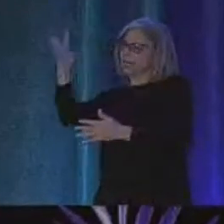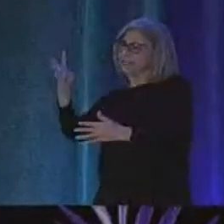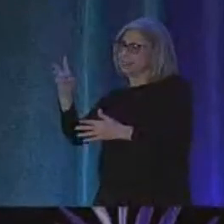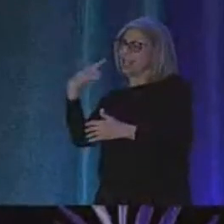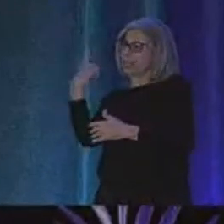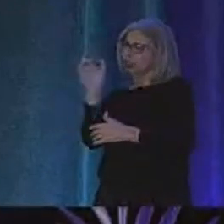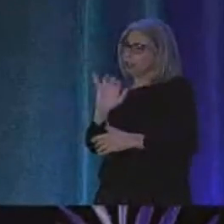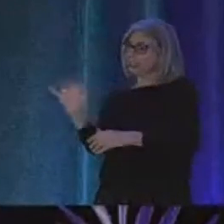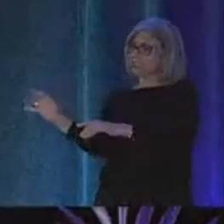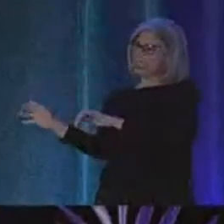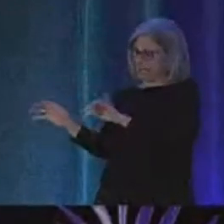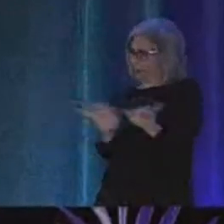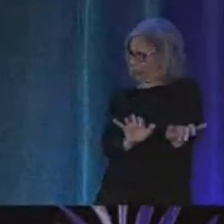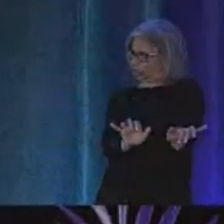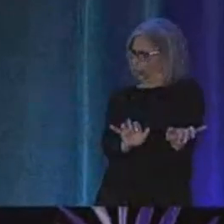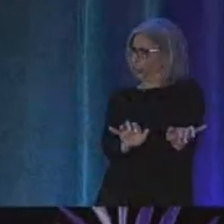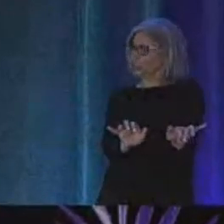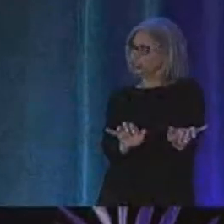looks similar.